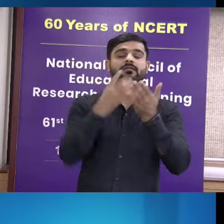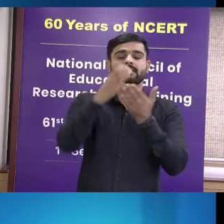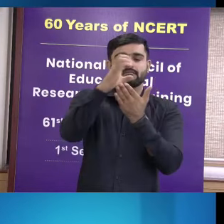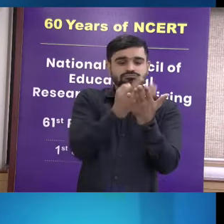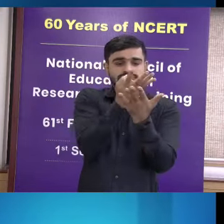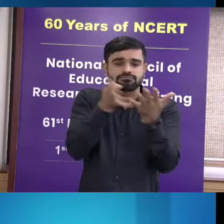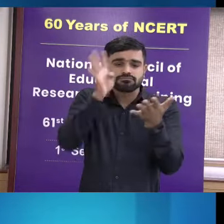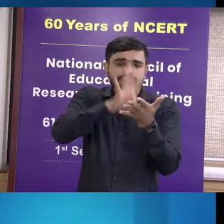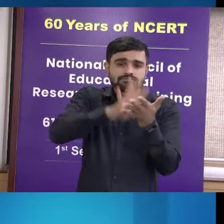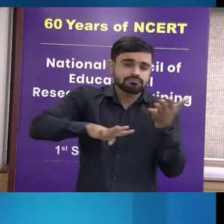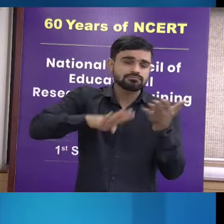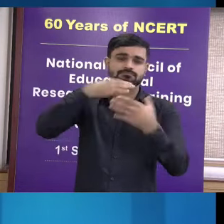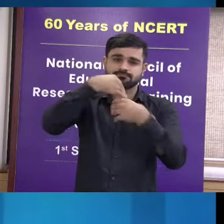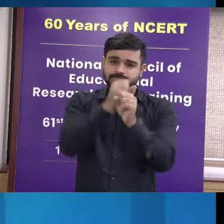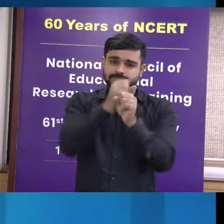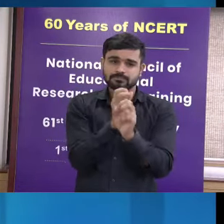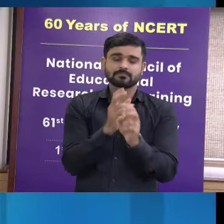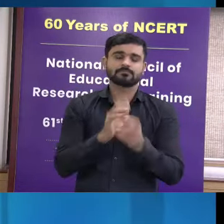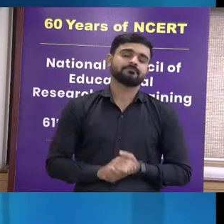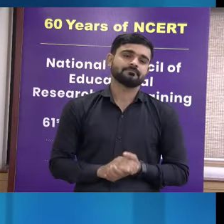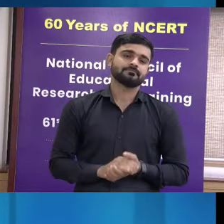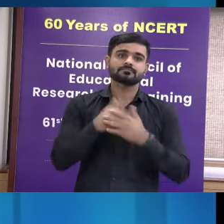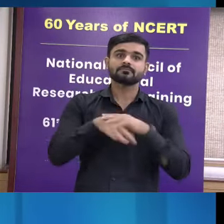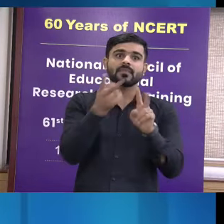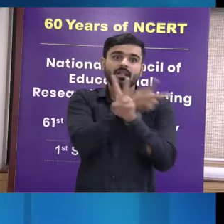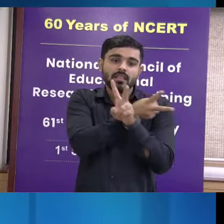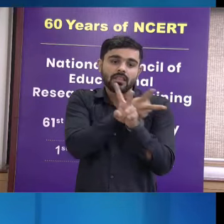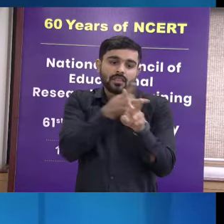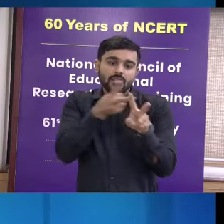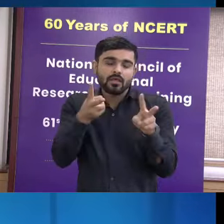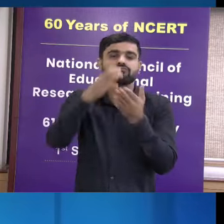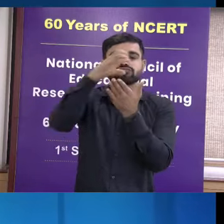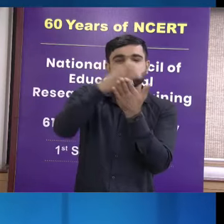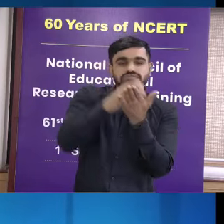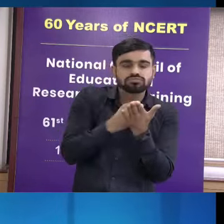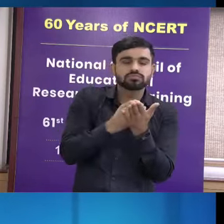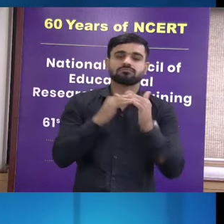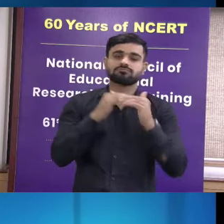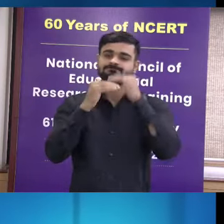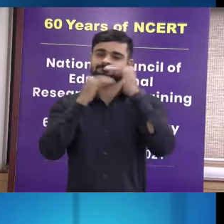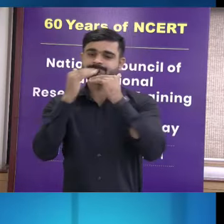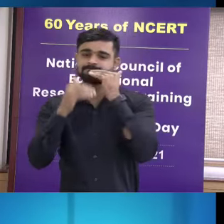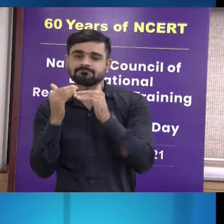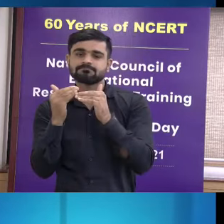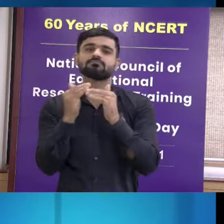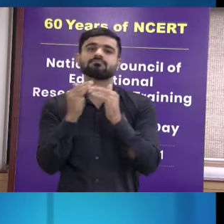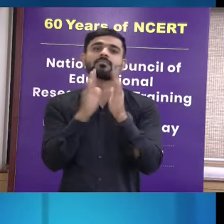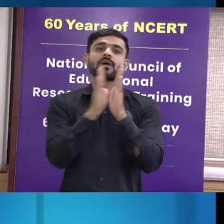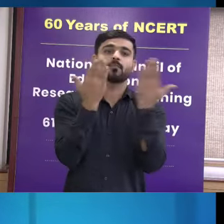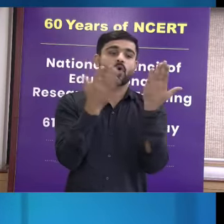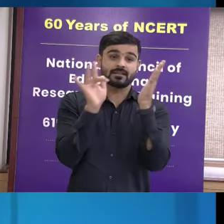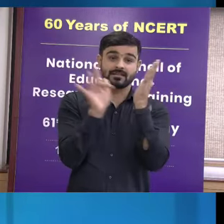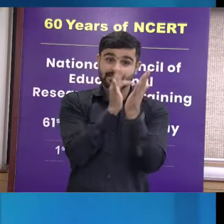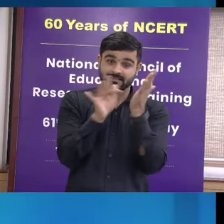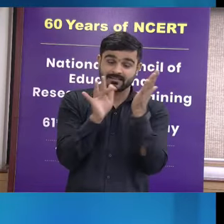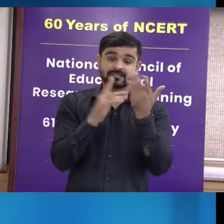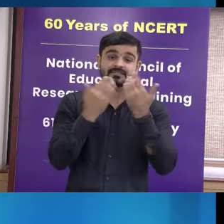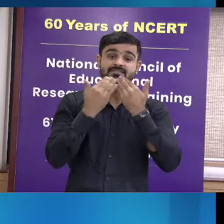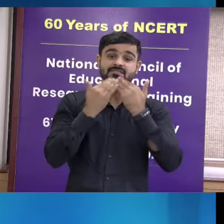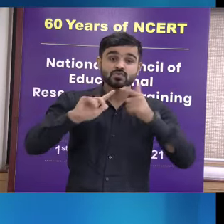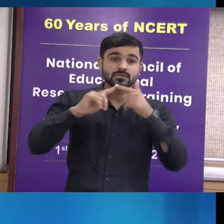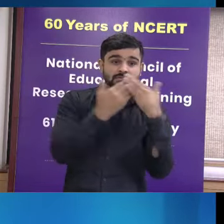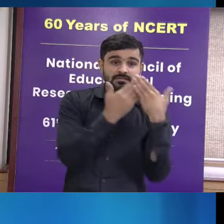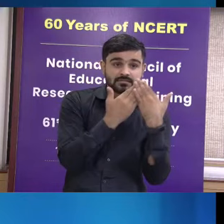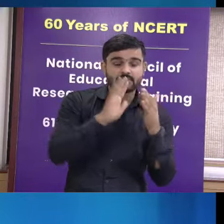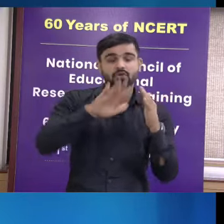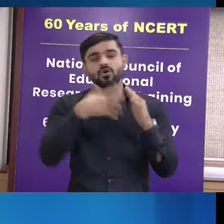framework and the different syllabus and developing textbooks for school education all